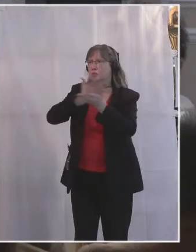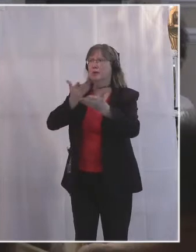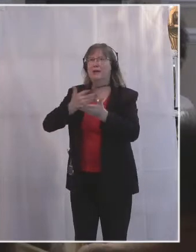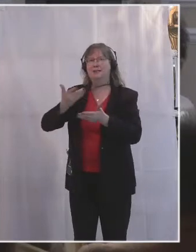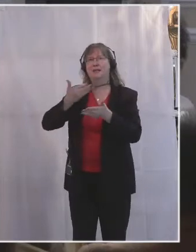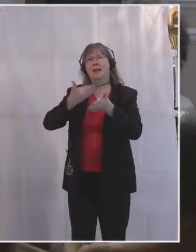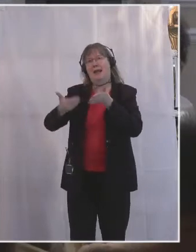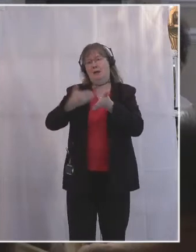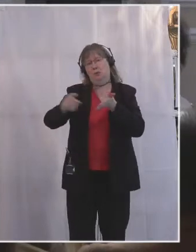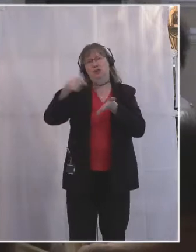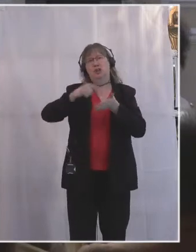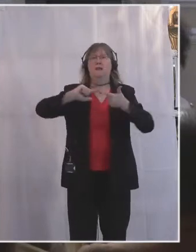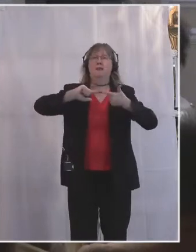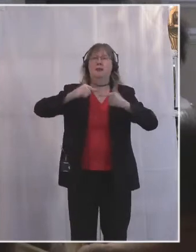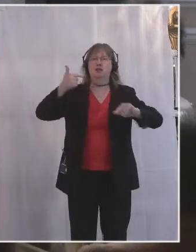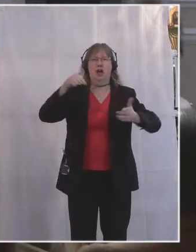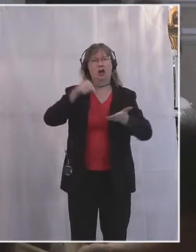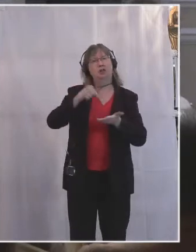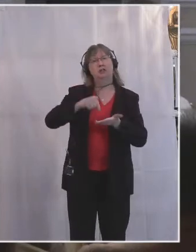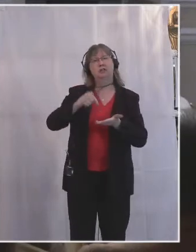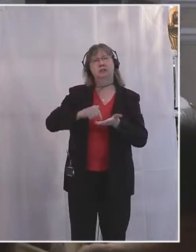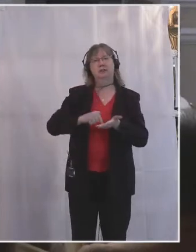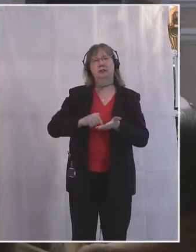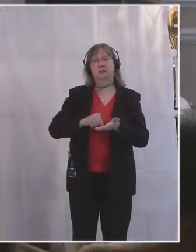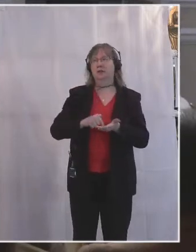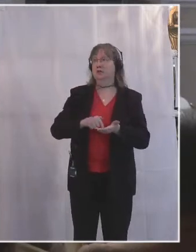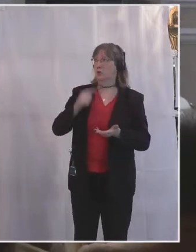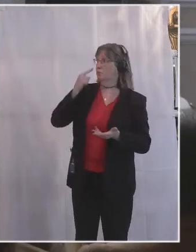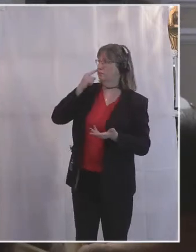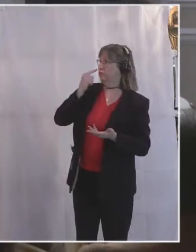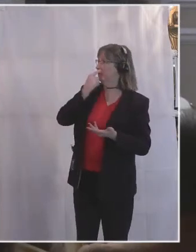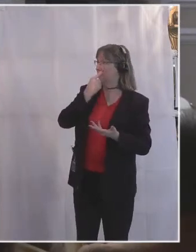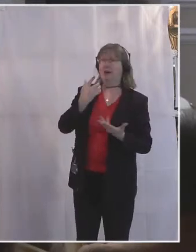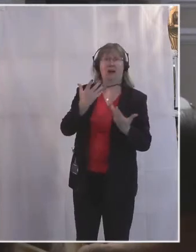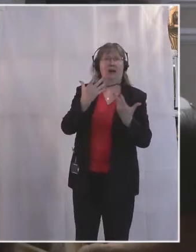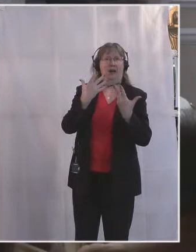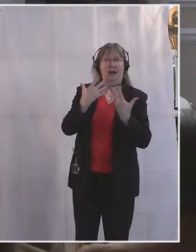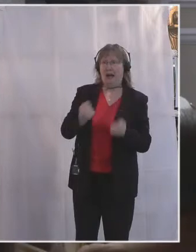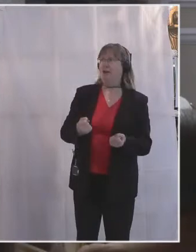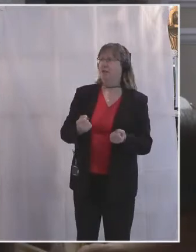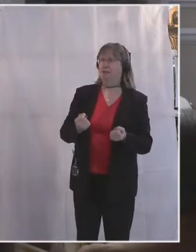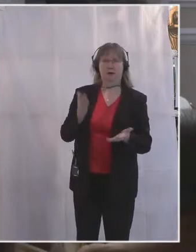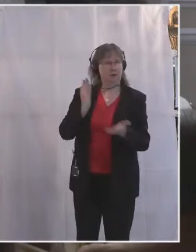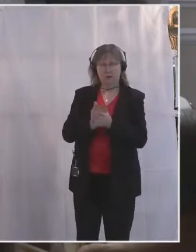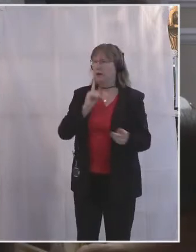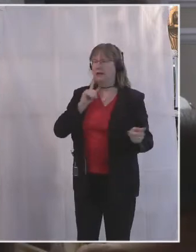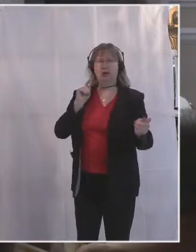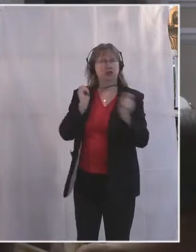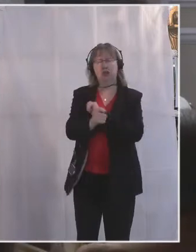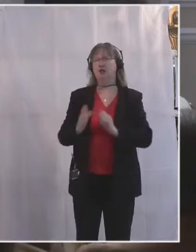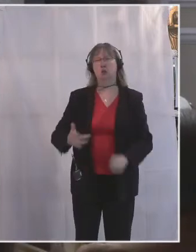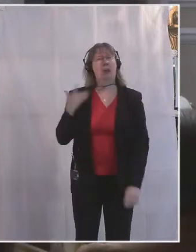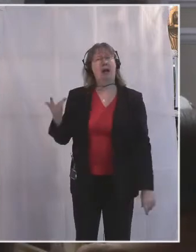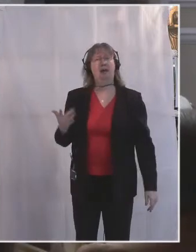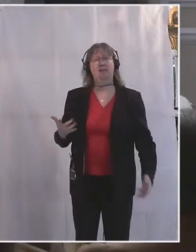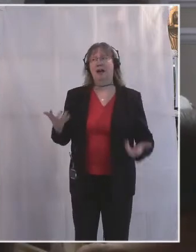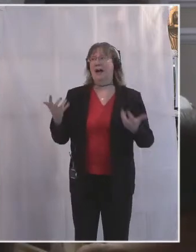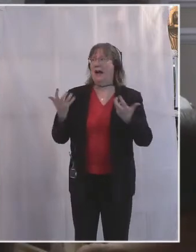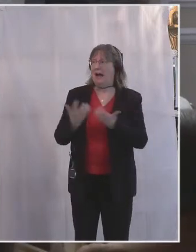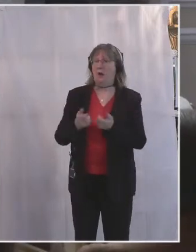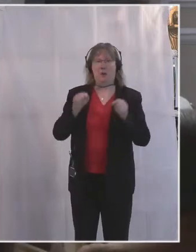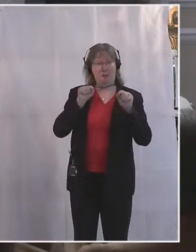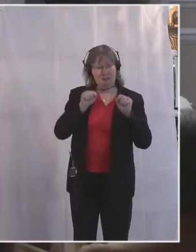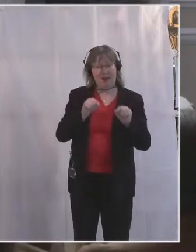language, is being able to show people that what we've got is absolutely transformative, and to know how to make